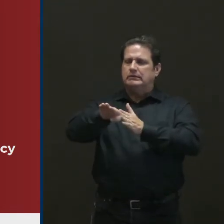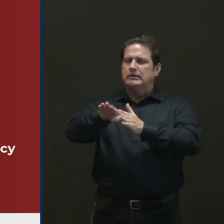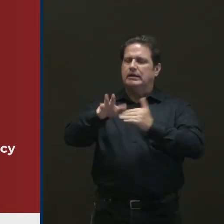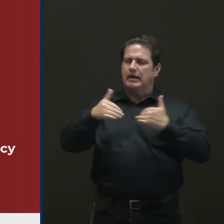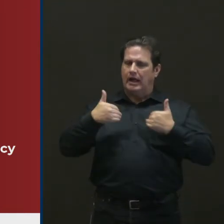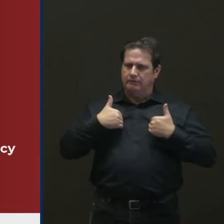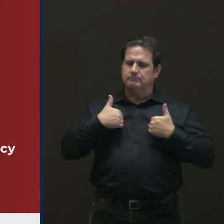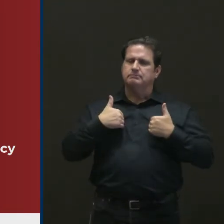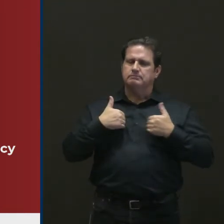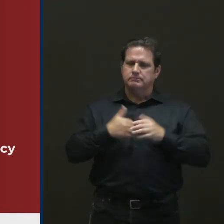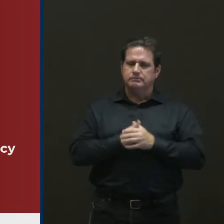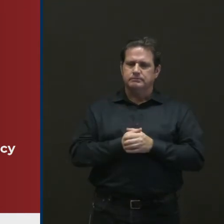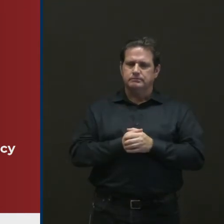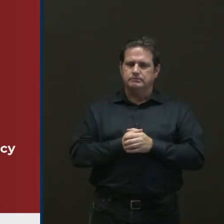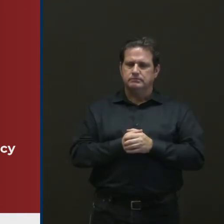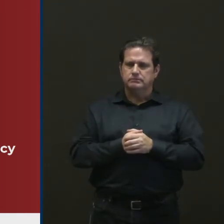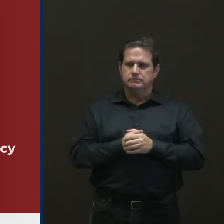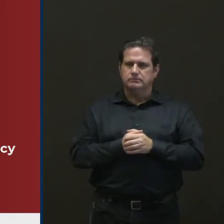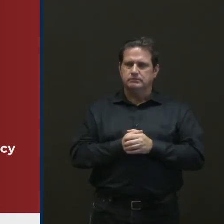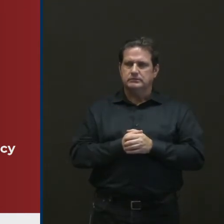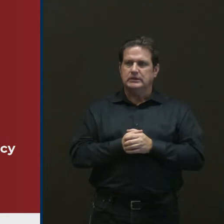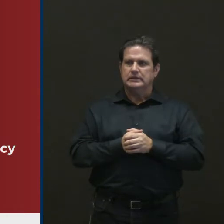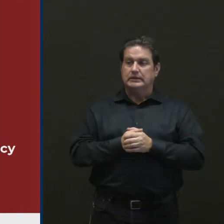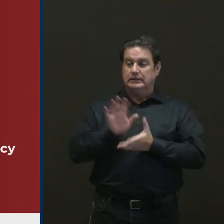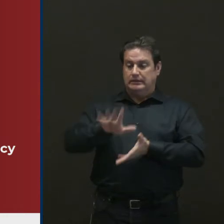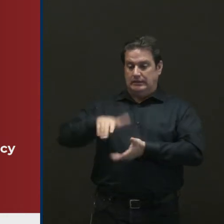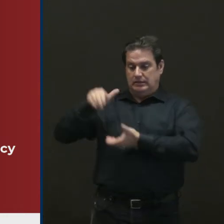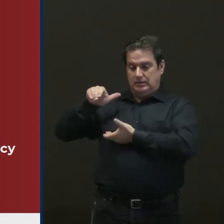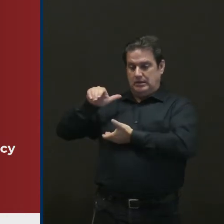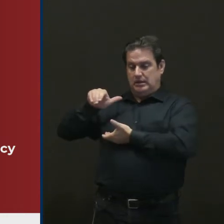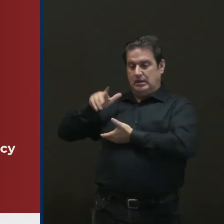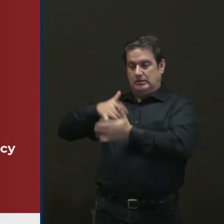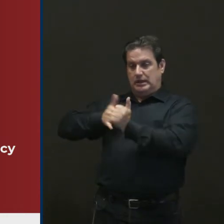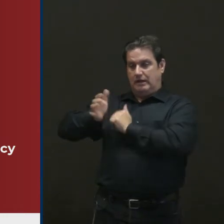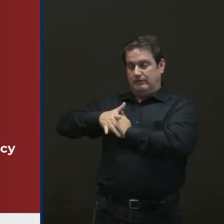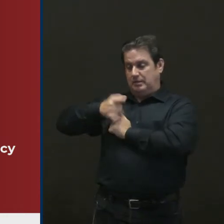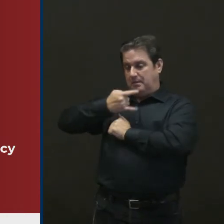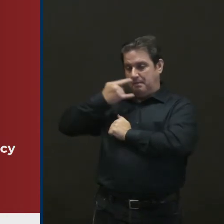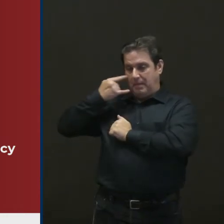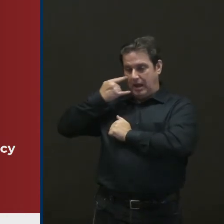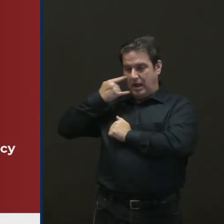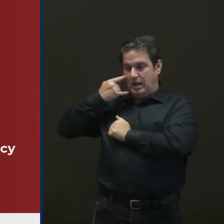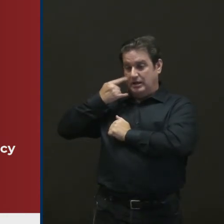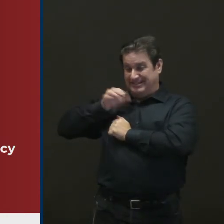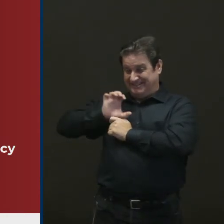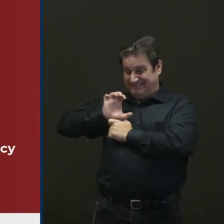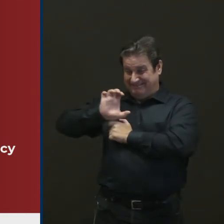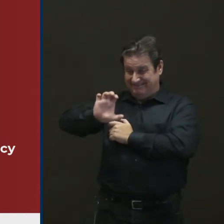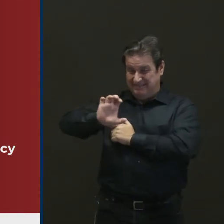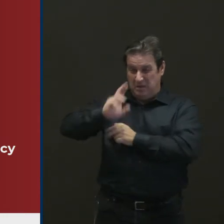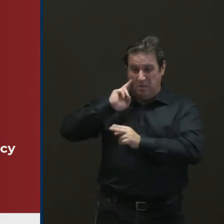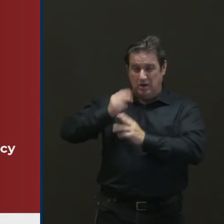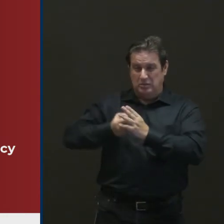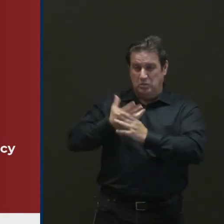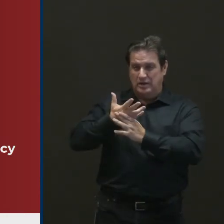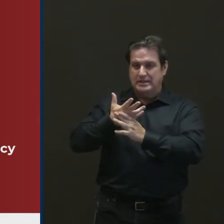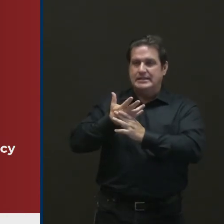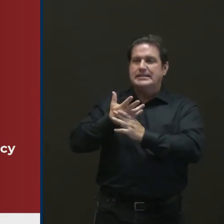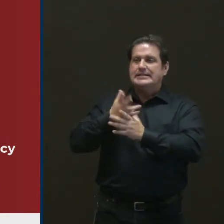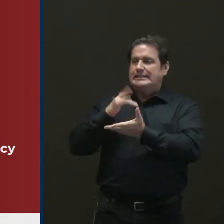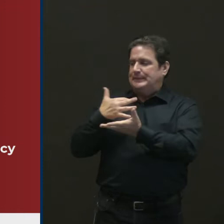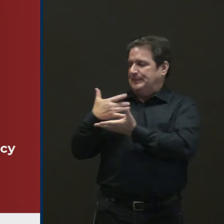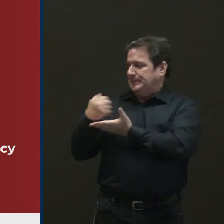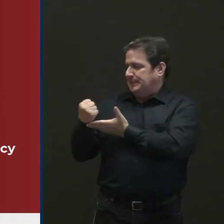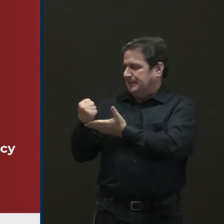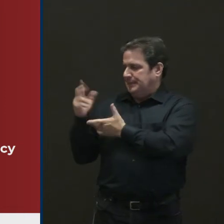have, built the stockpile back up. A lot of that was pushed out early during the pandemic in the spring. And we